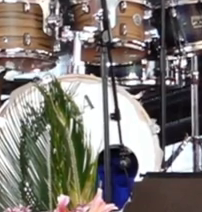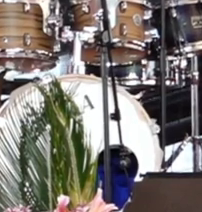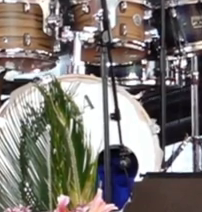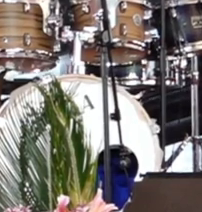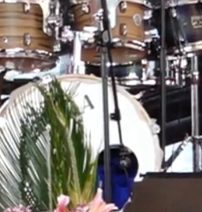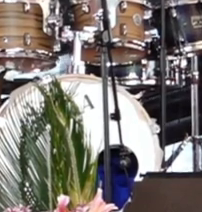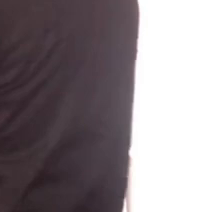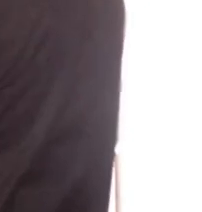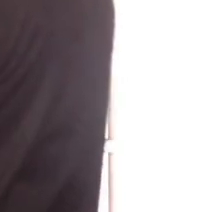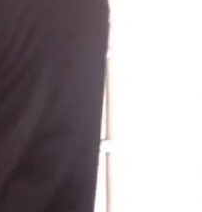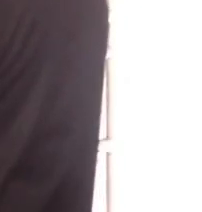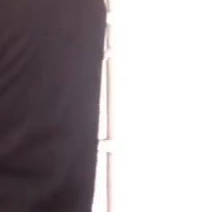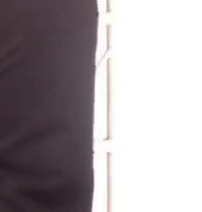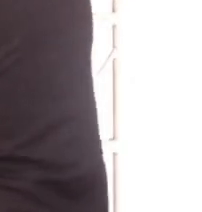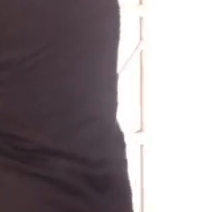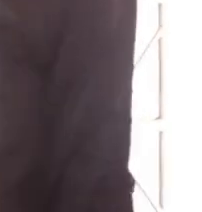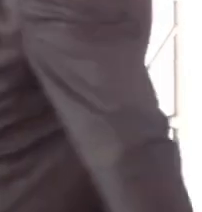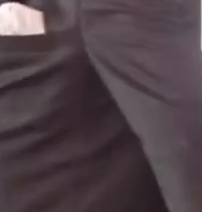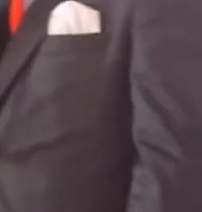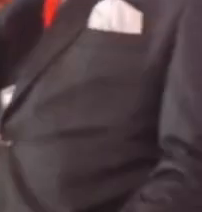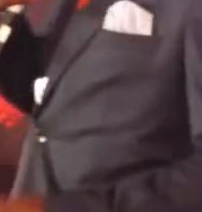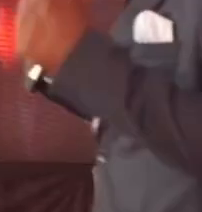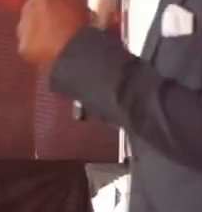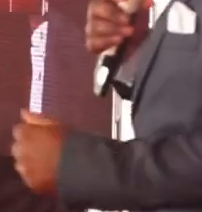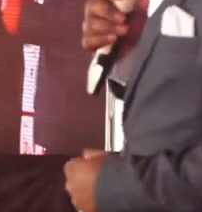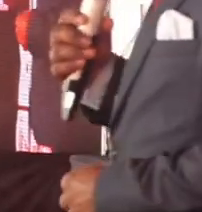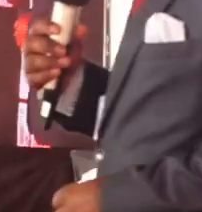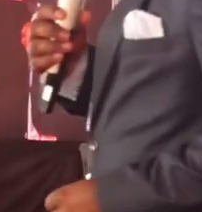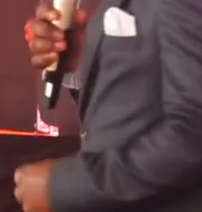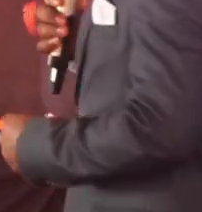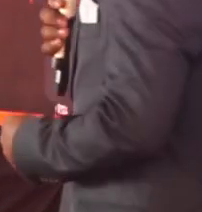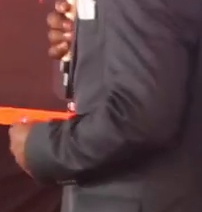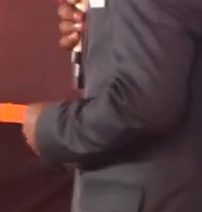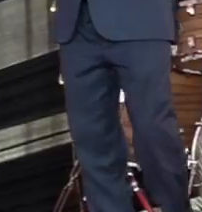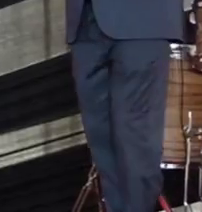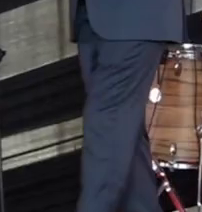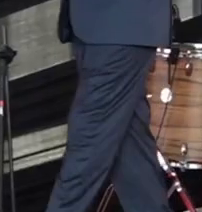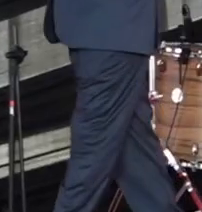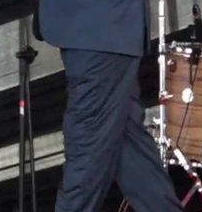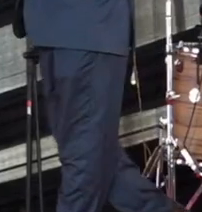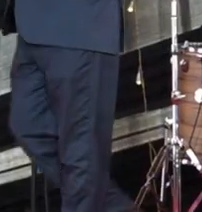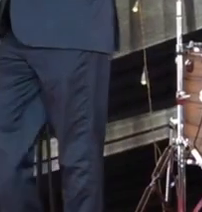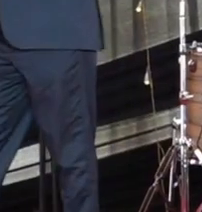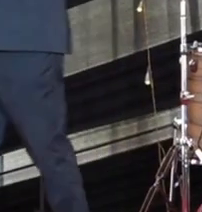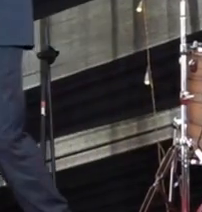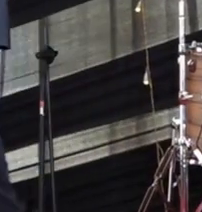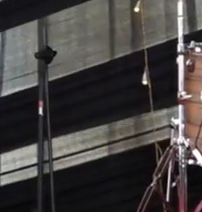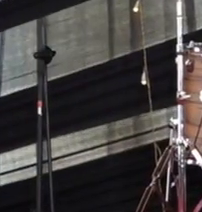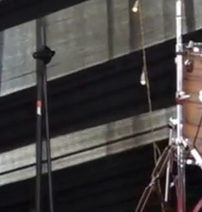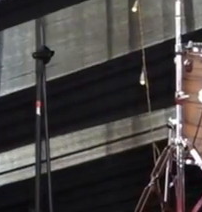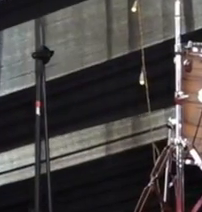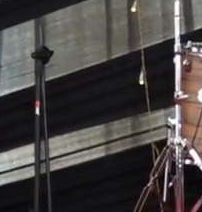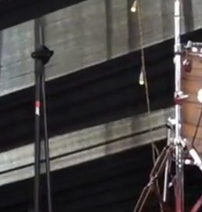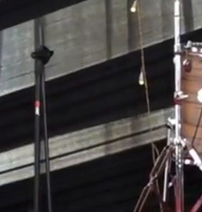motoka. Not a car. Ni Yesu. It's Jesus. Amen. Are there believers in this house? Are there